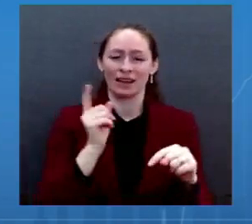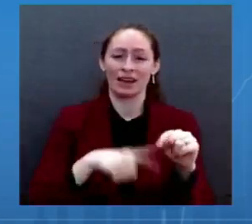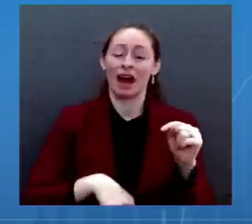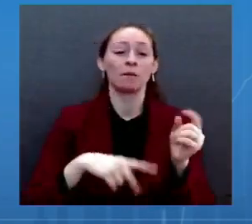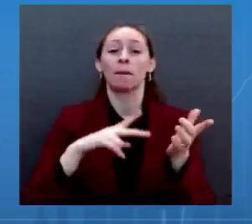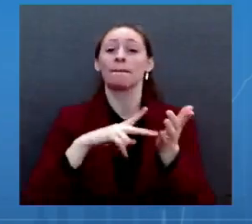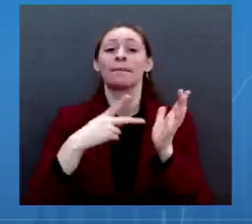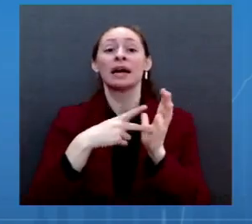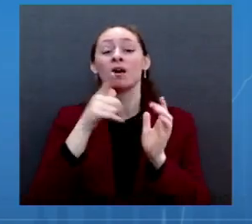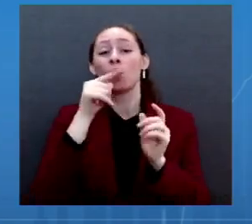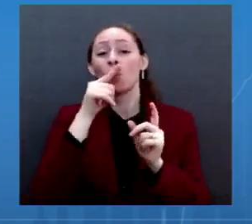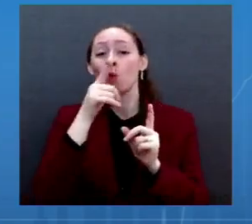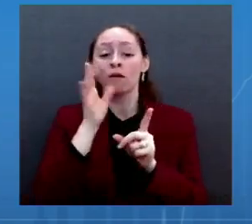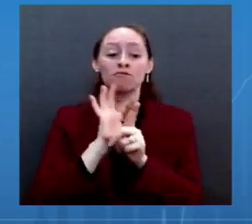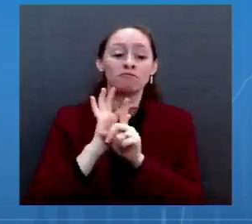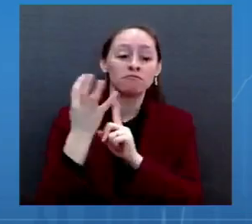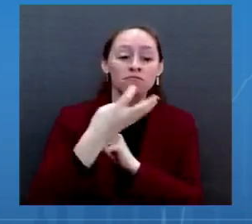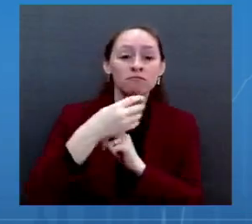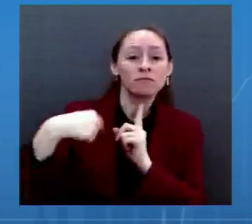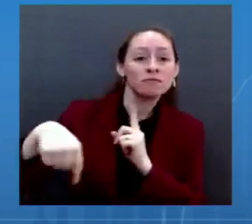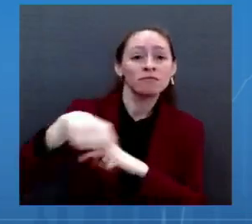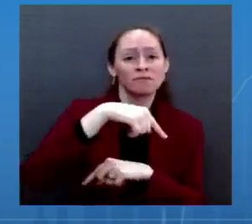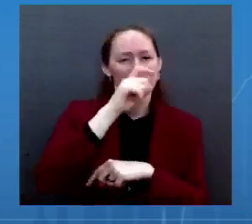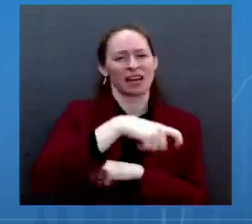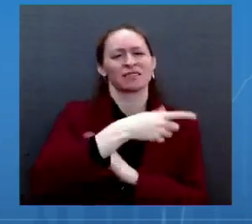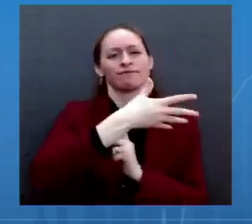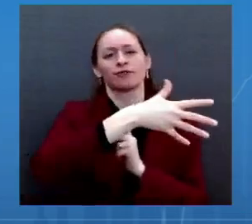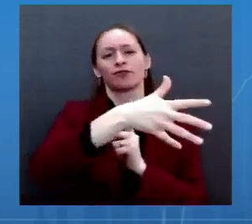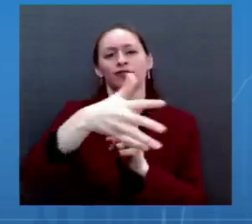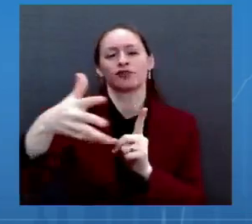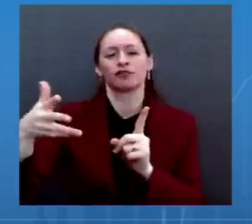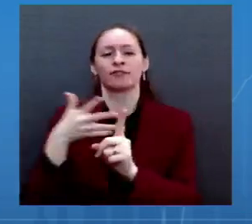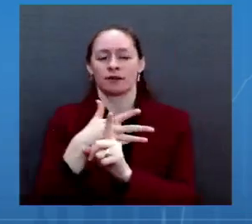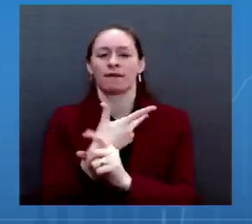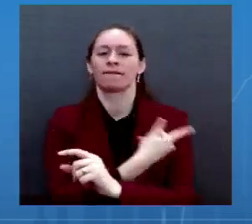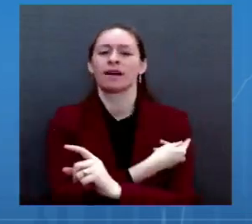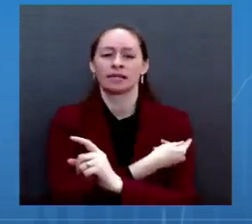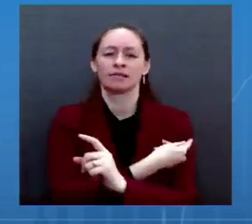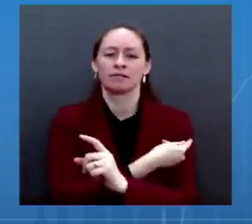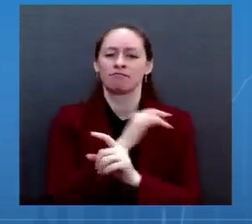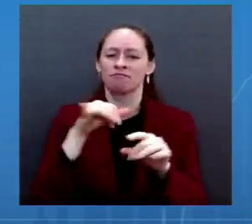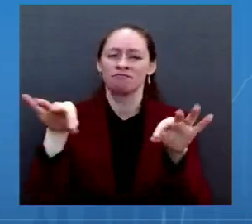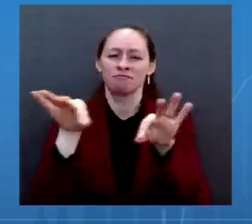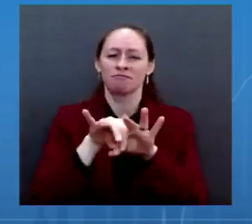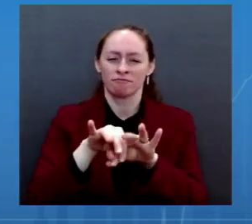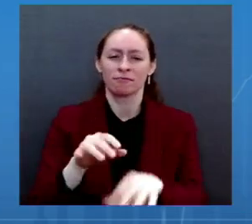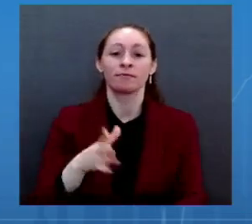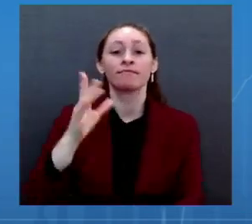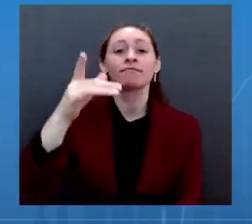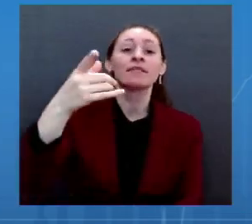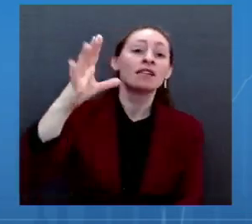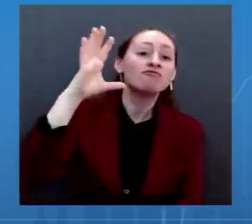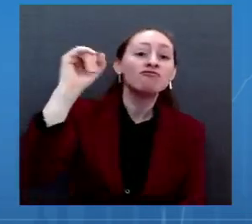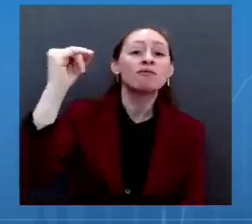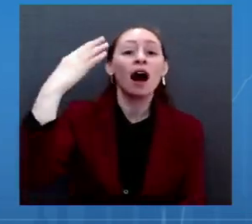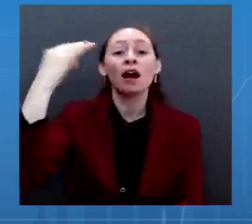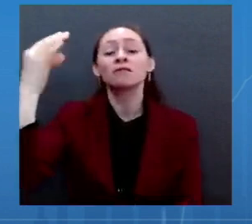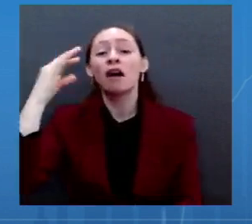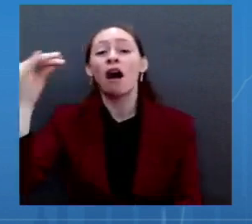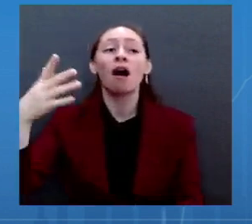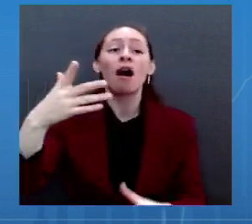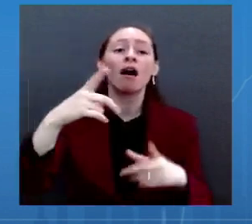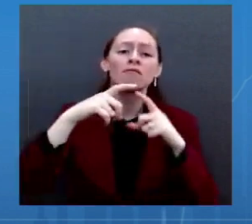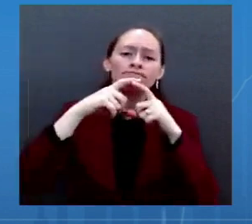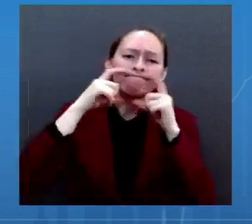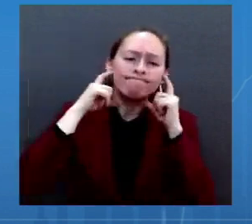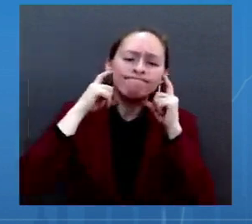of when they are out, make sure that if they're old enough to be able to tolerate a mask, put a mask on them, particularly in congregate